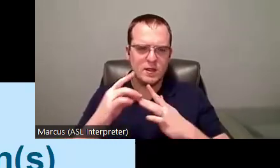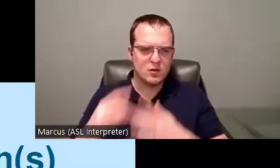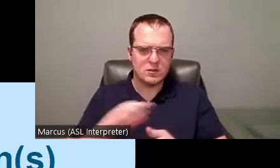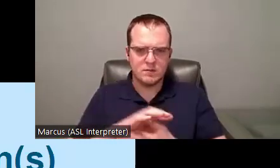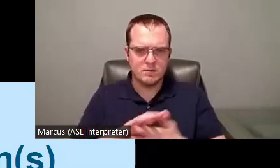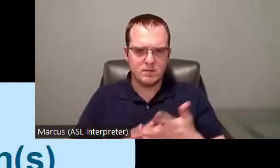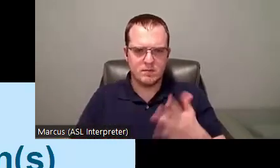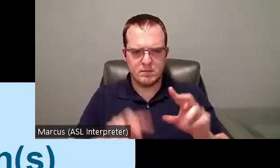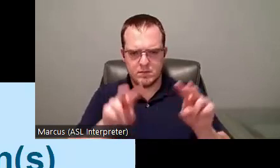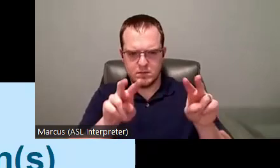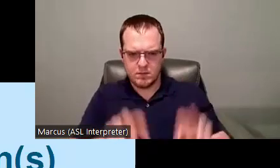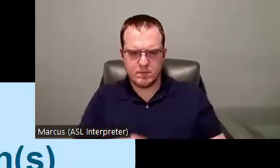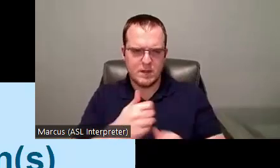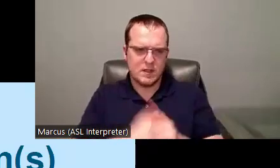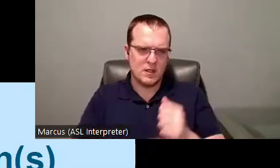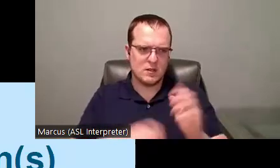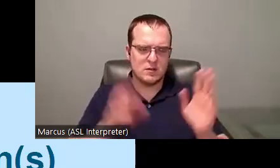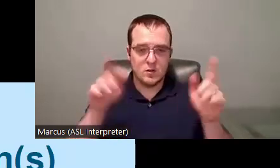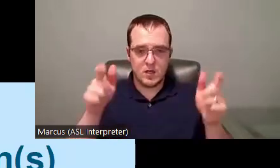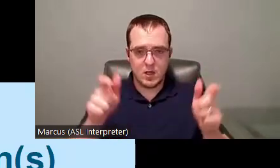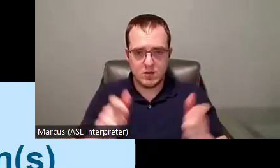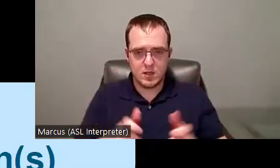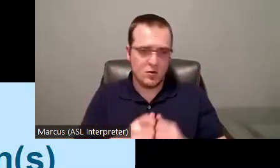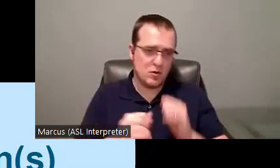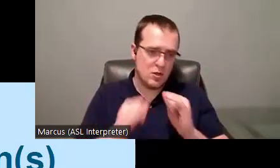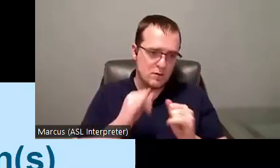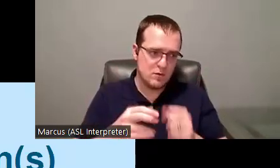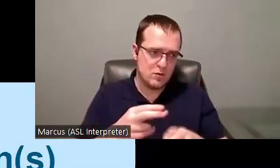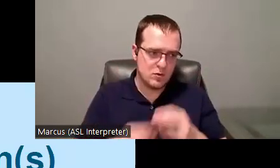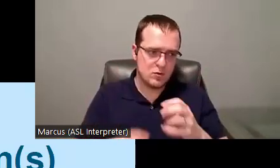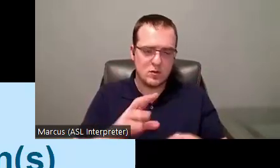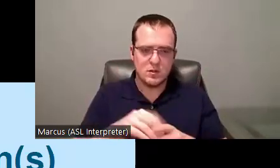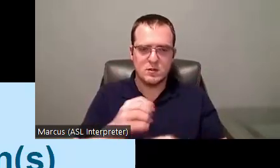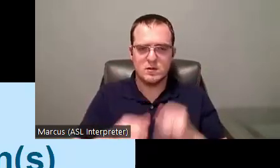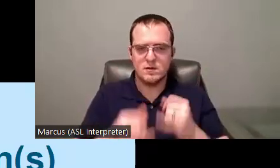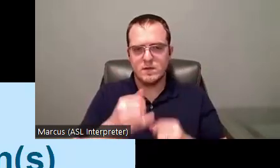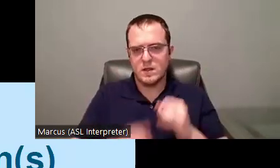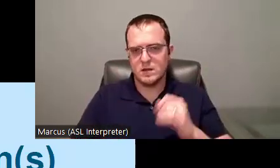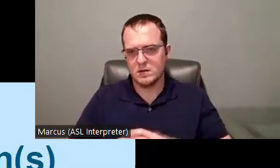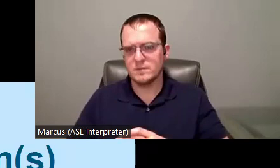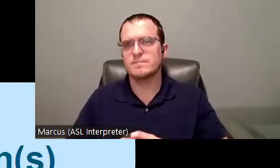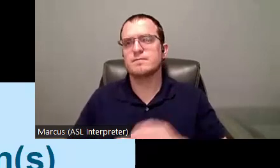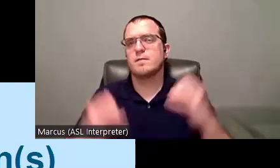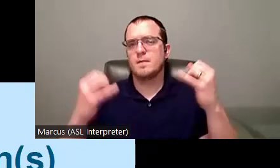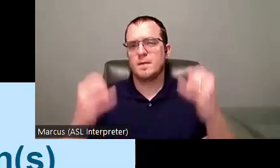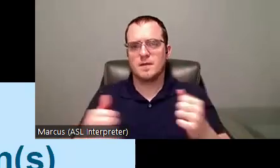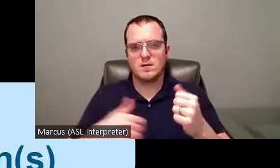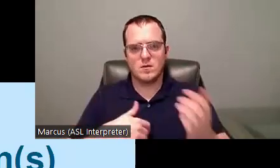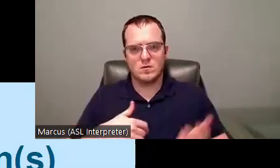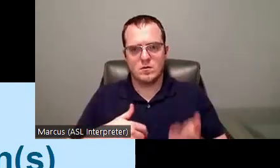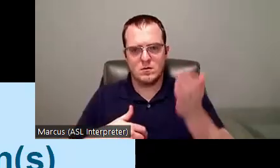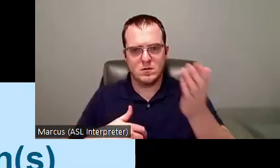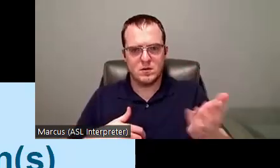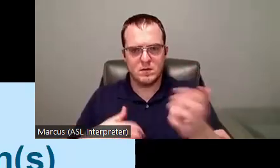response thoroughly, narrowed down proposals, and interviewed a short list of finalists. At this time, we recommend moving forward